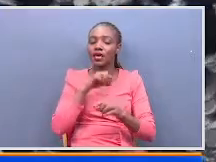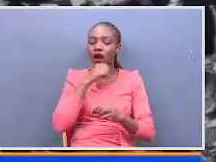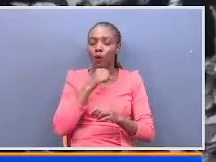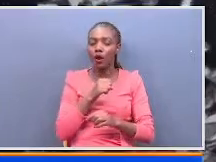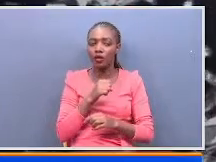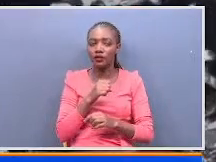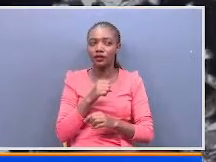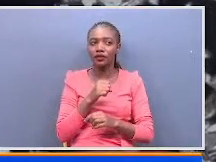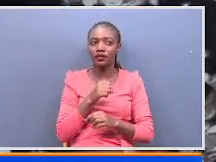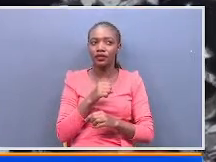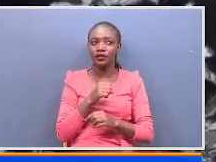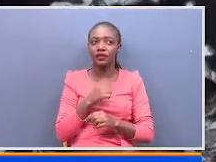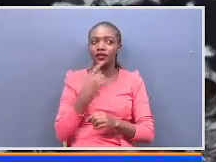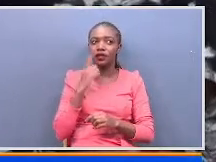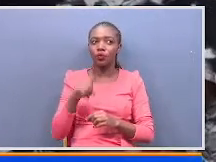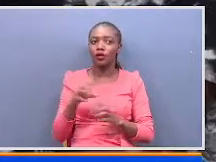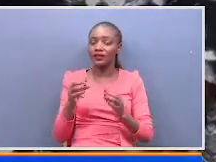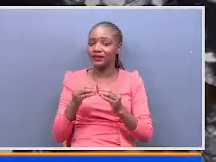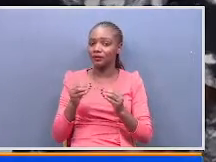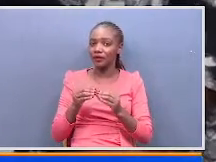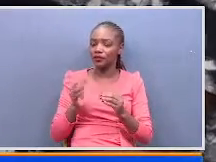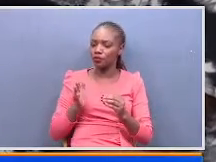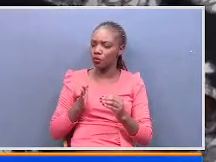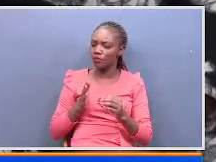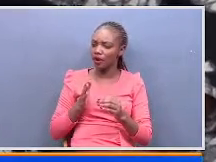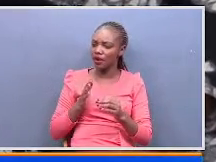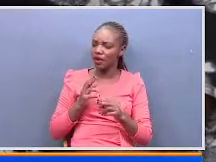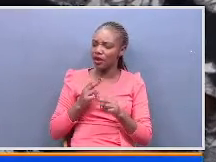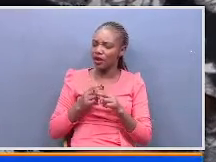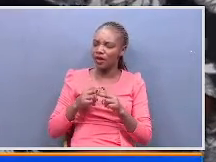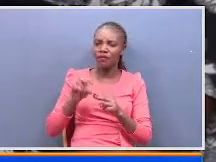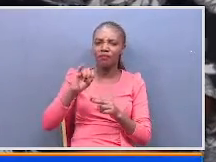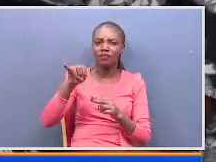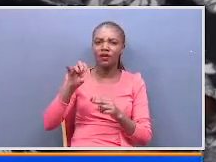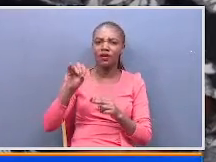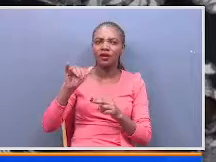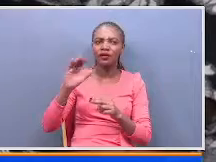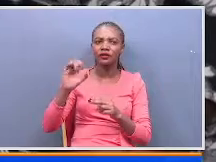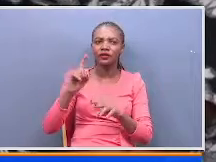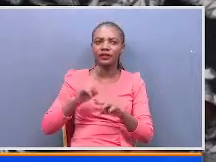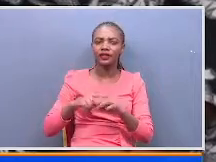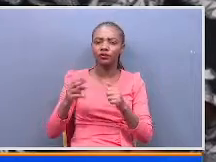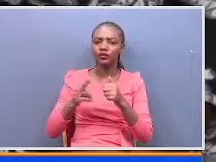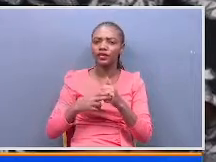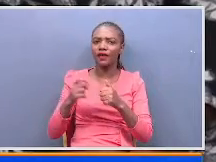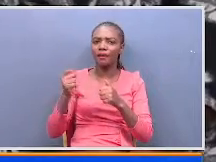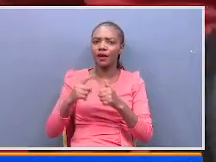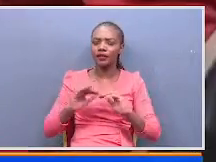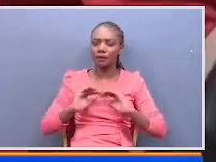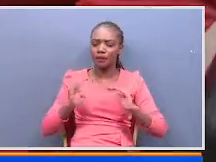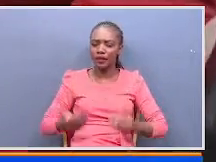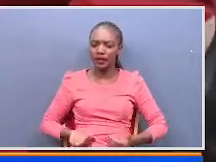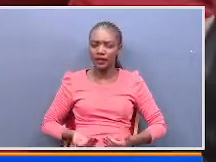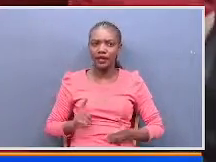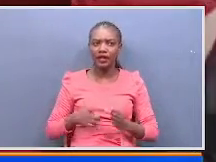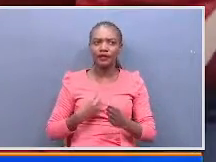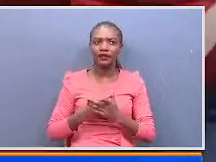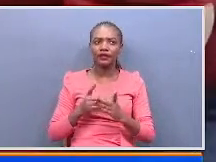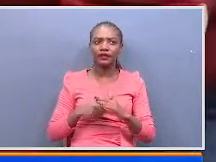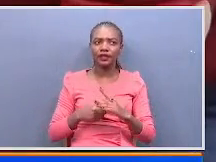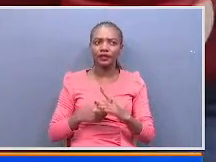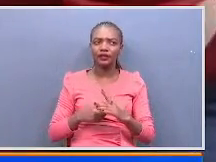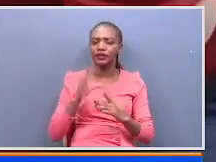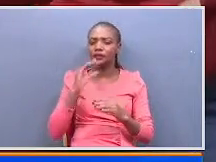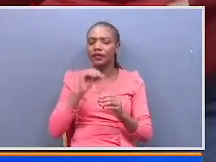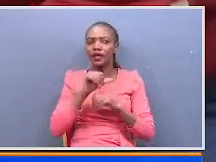Kivuva, revealed she met Joyce Wamaitha, the prime suspect, when she was 7 months pregnant. When they started sharing